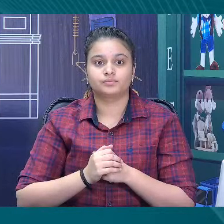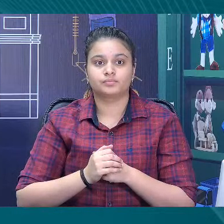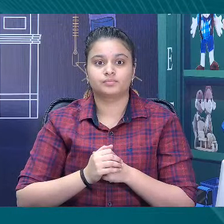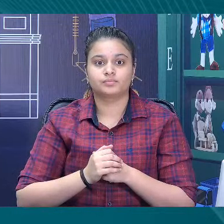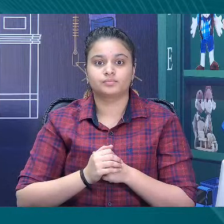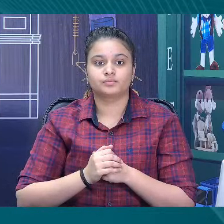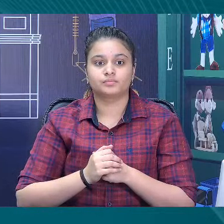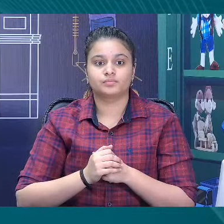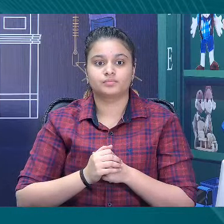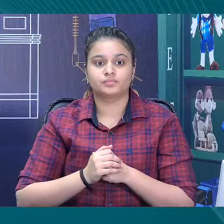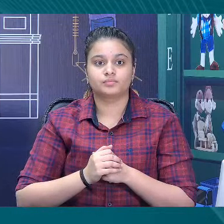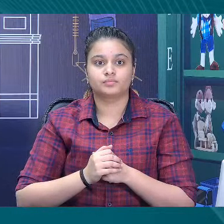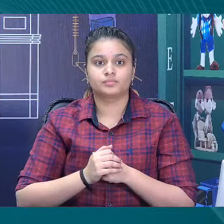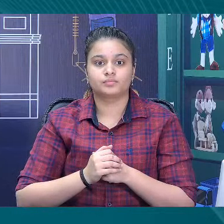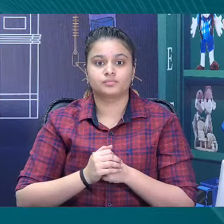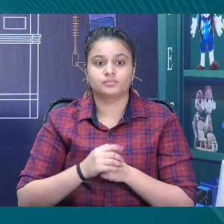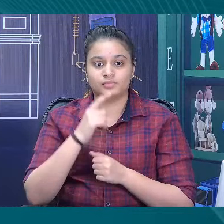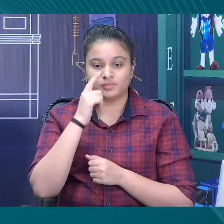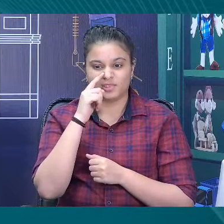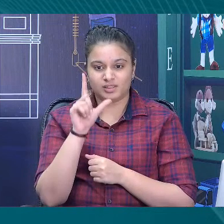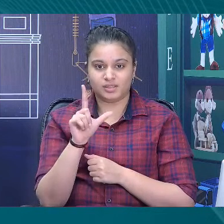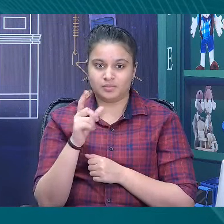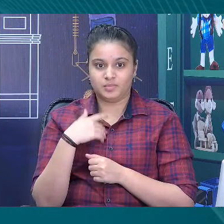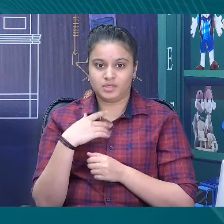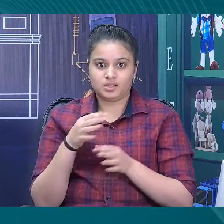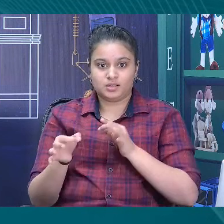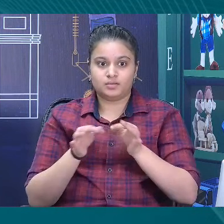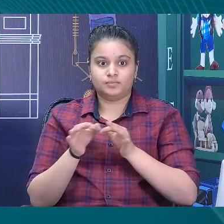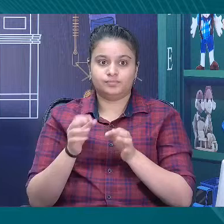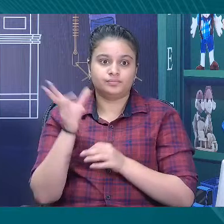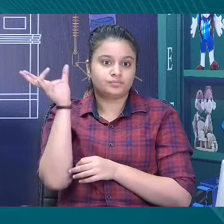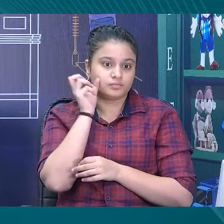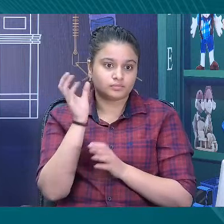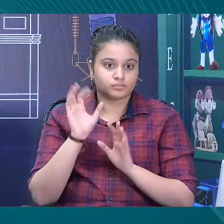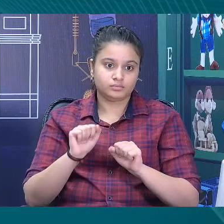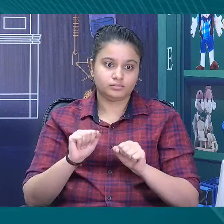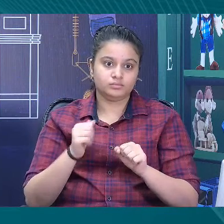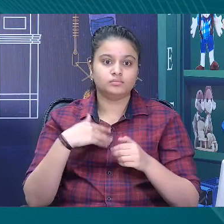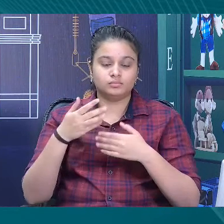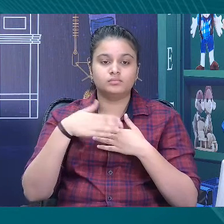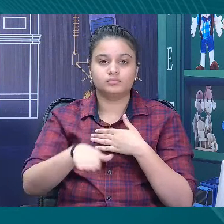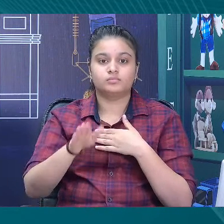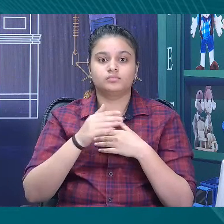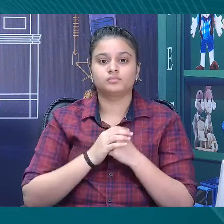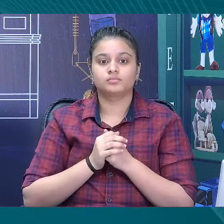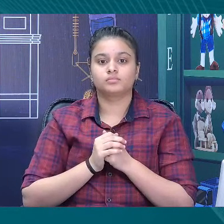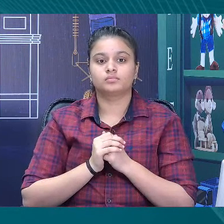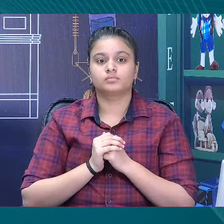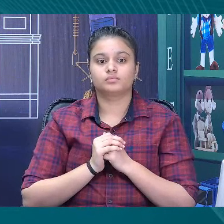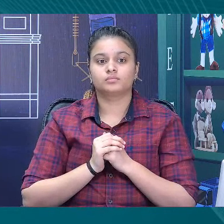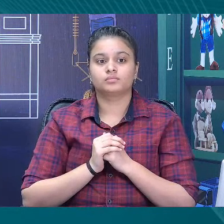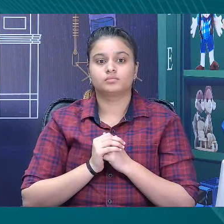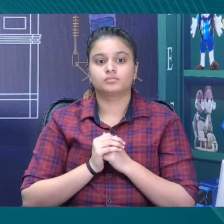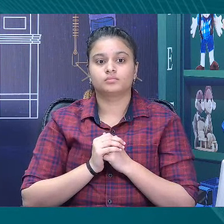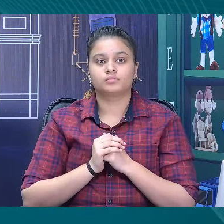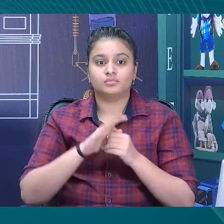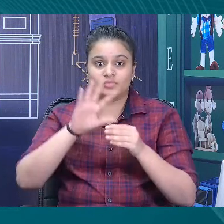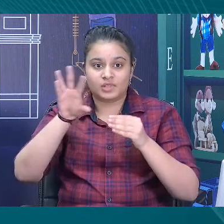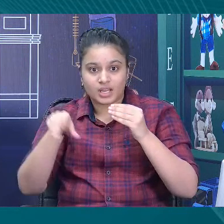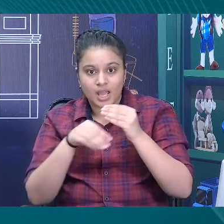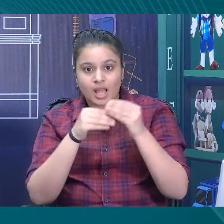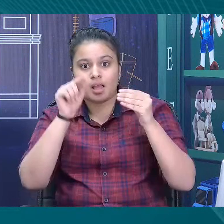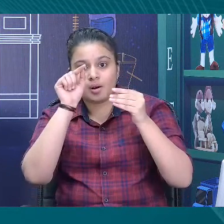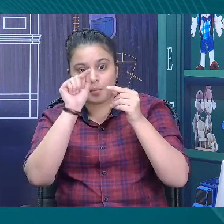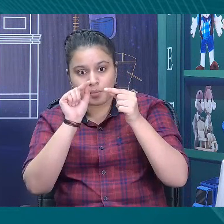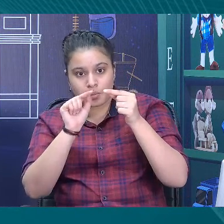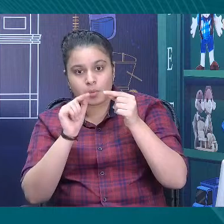Harpreet, can I intervene? Can you hear me now? Yes, ma'am, we can hear you now. Please go ahead. Yeah, okay. I think I'll add on to a few more points